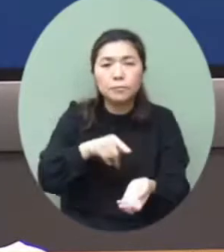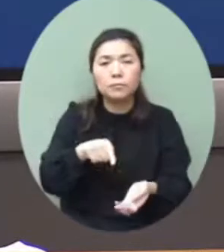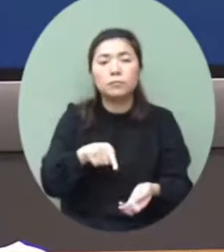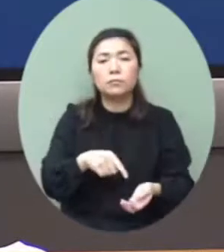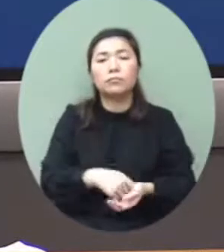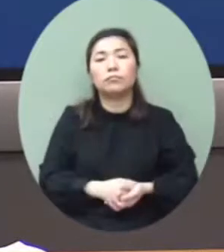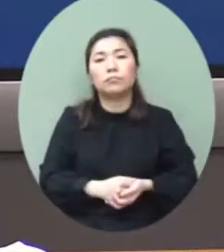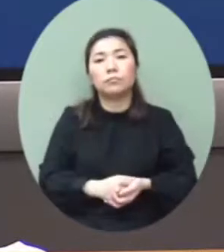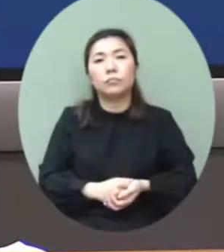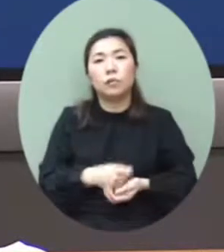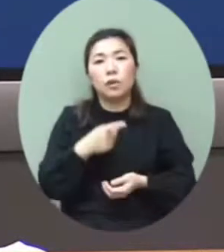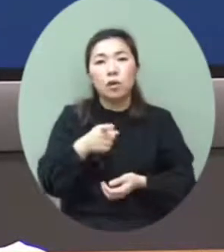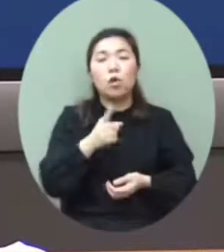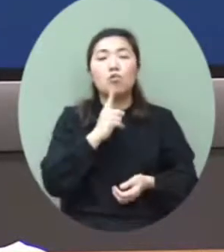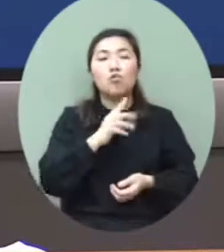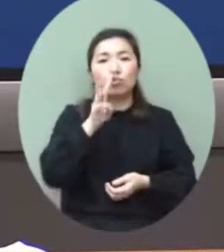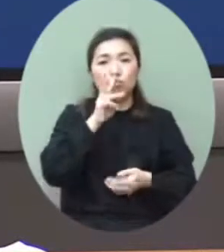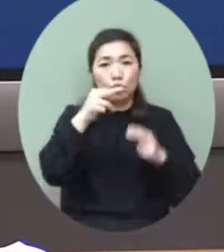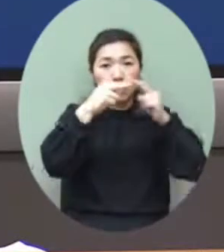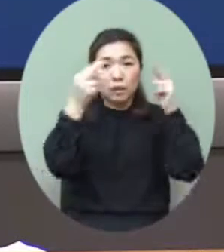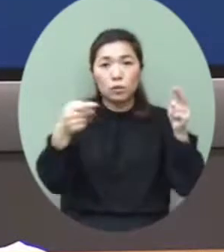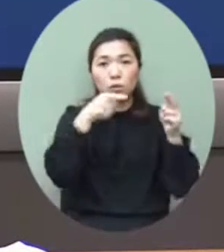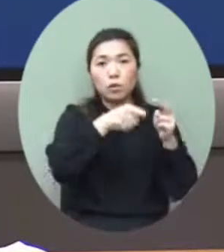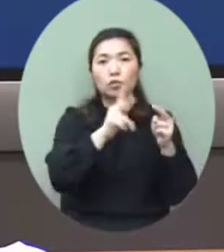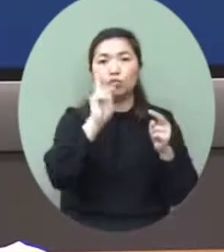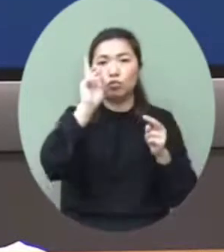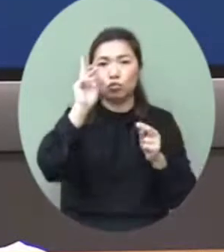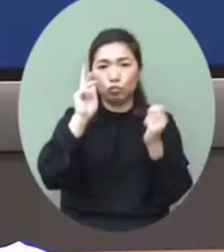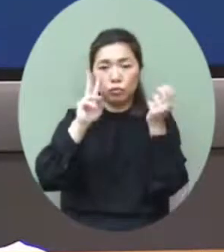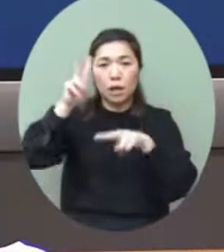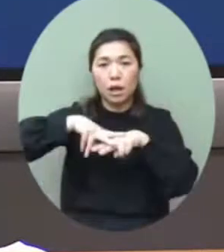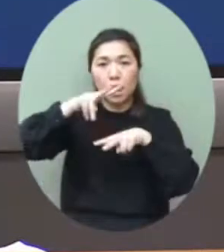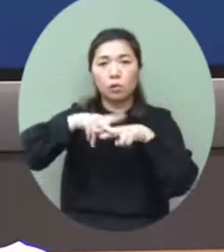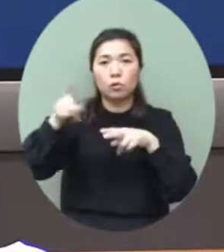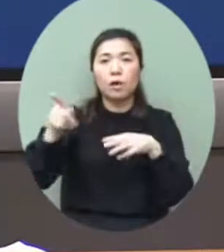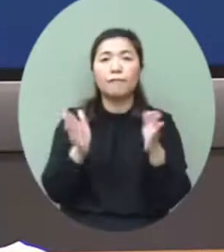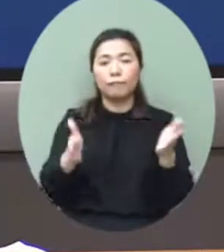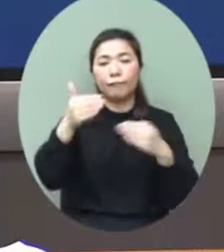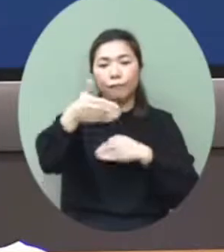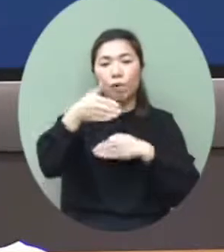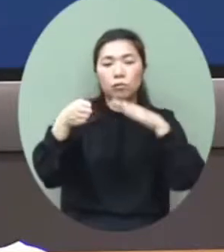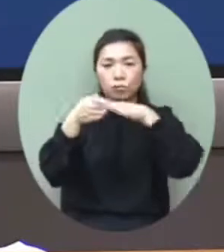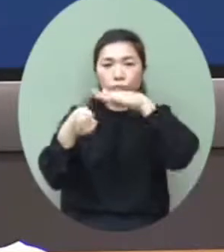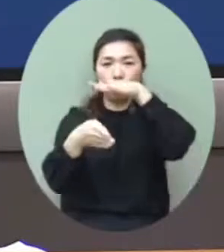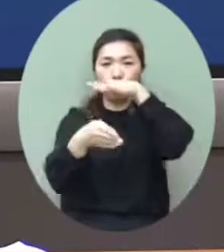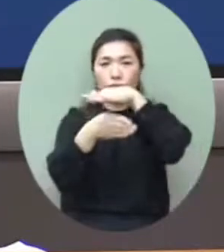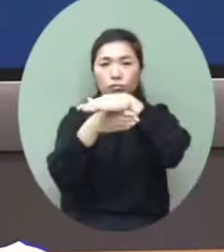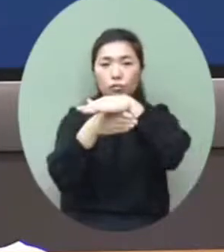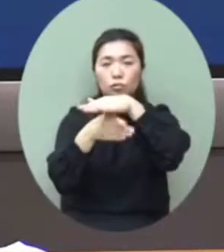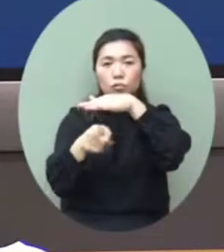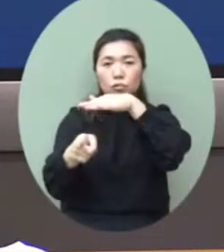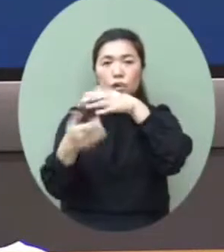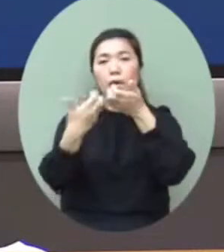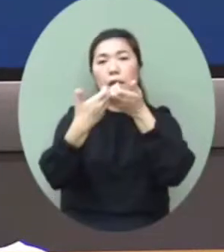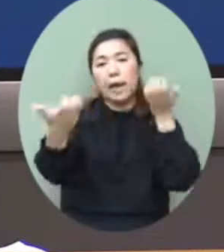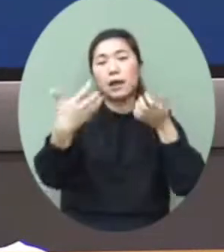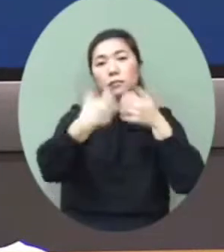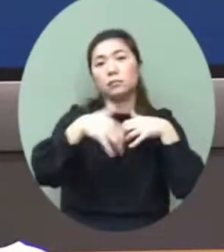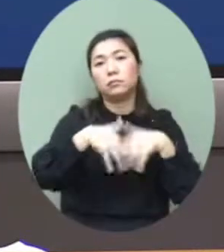the elderly that require isolation and to focus our treatment facilities, Hong Shui